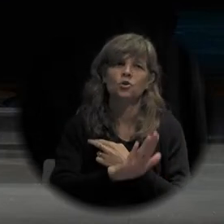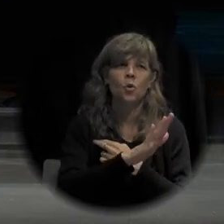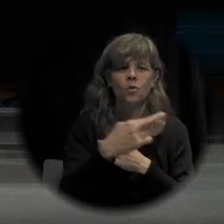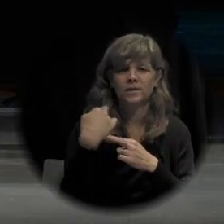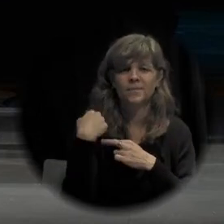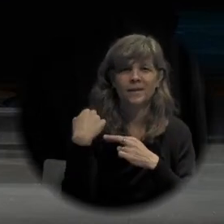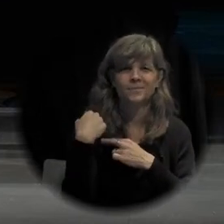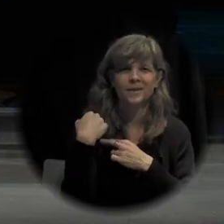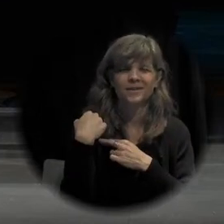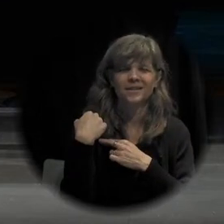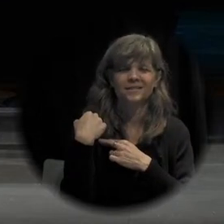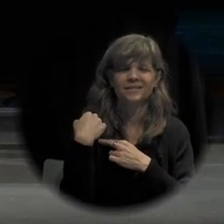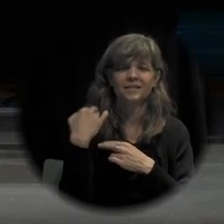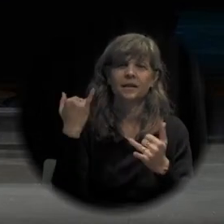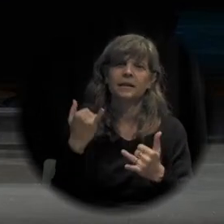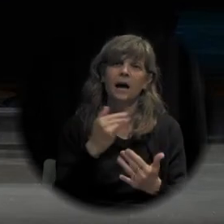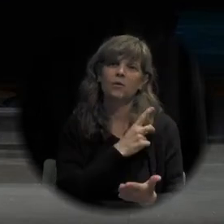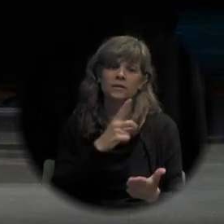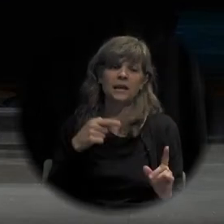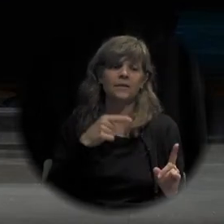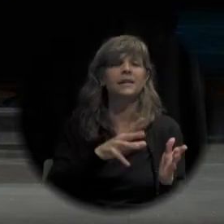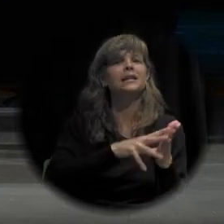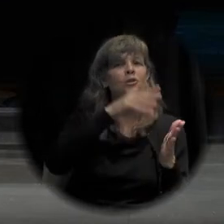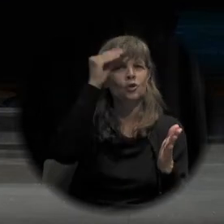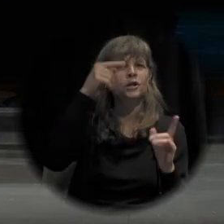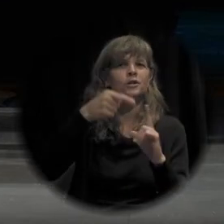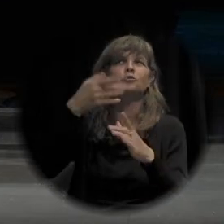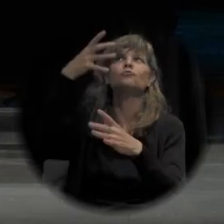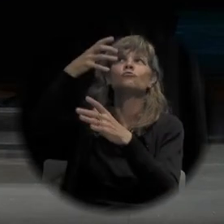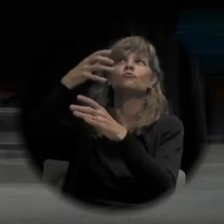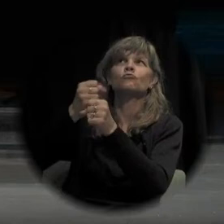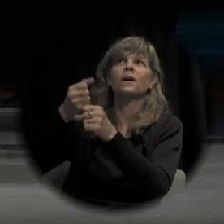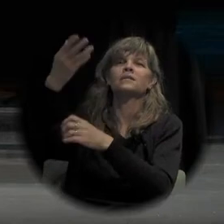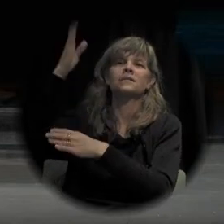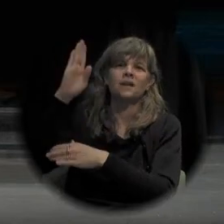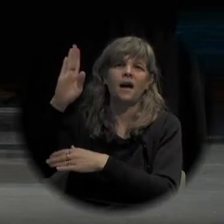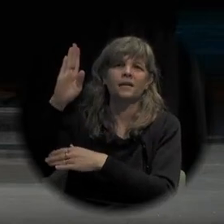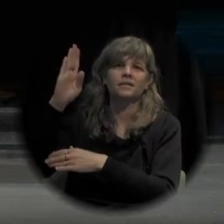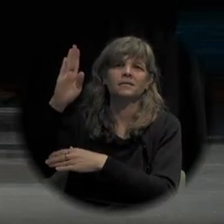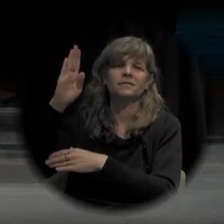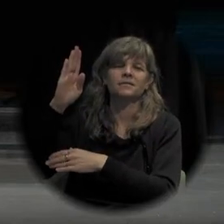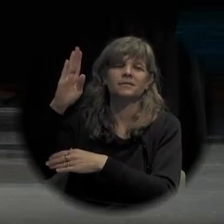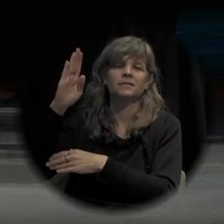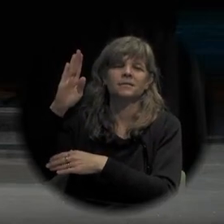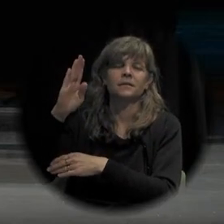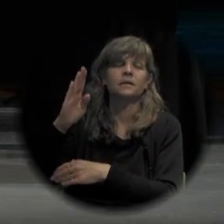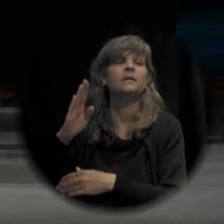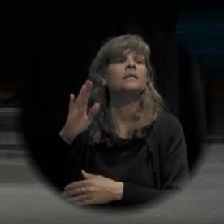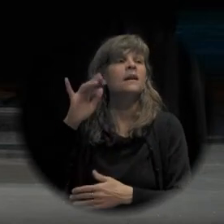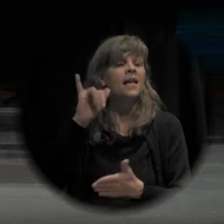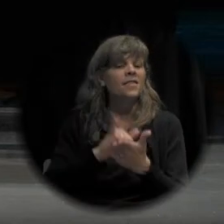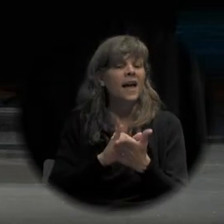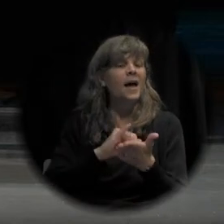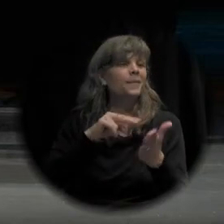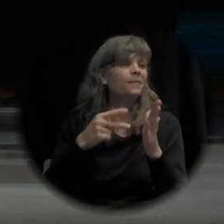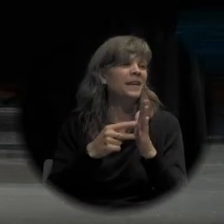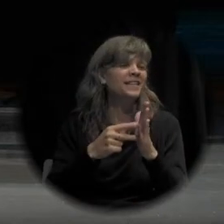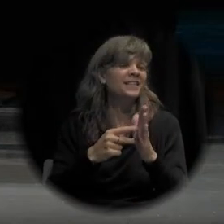and learning to trust God, isn't he? This is an issue of